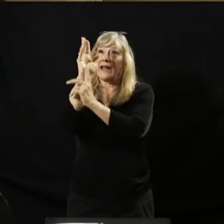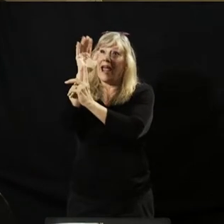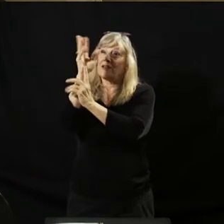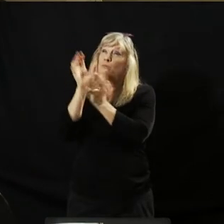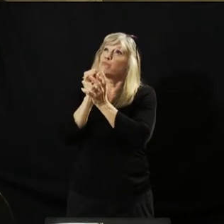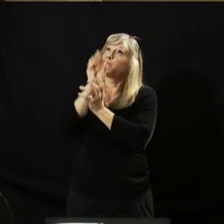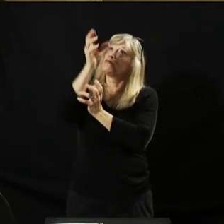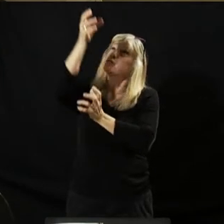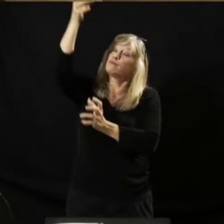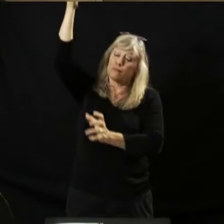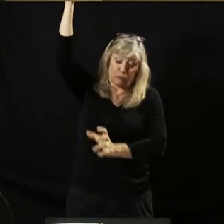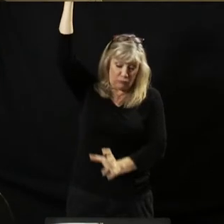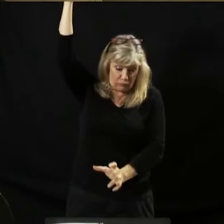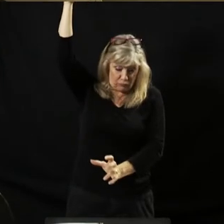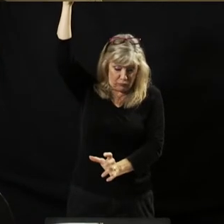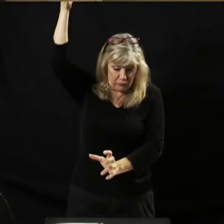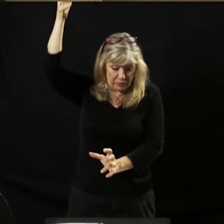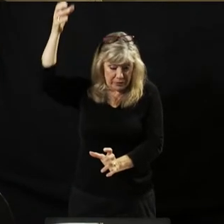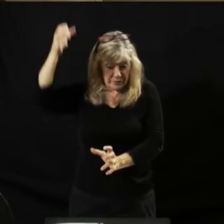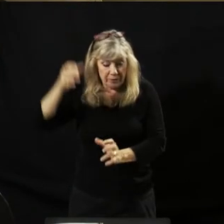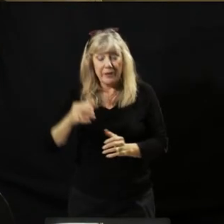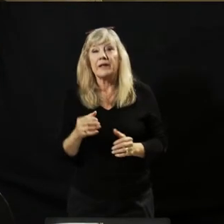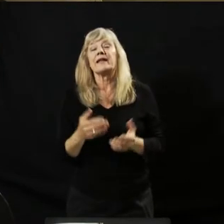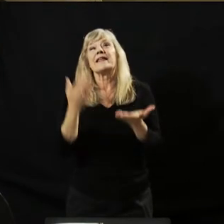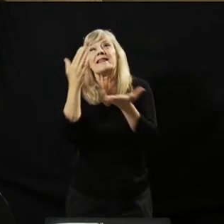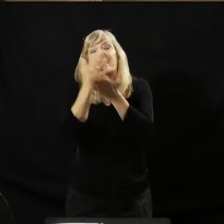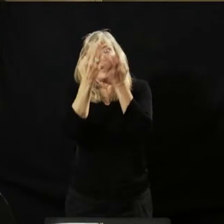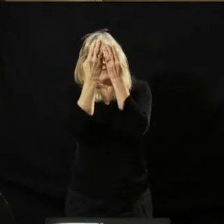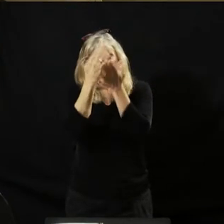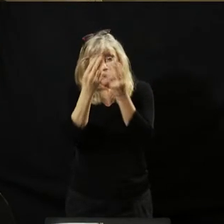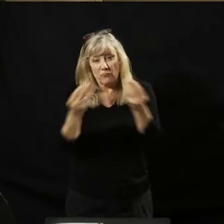banished the darkness of sin.